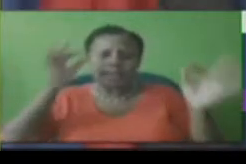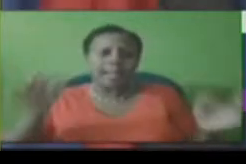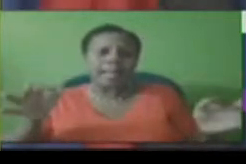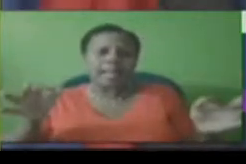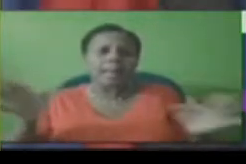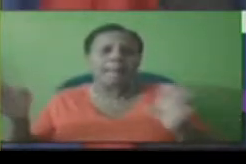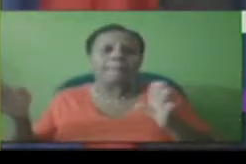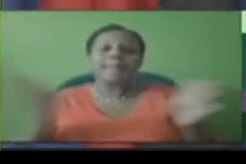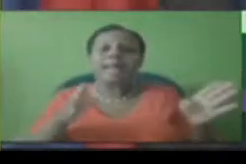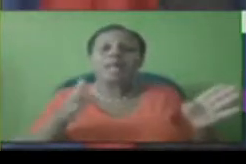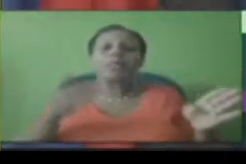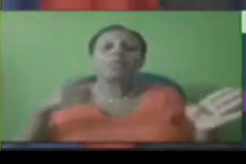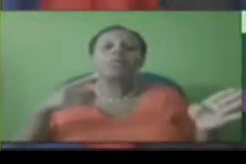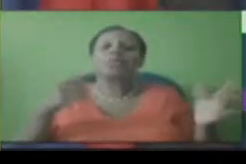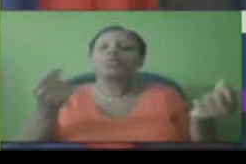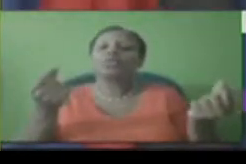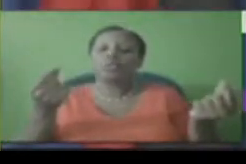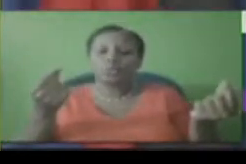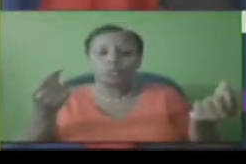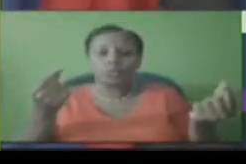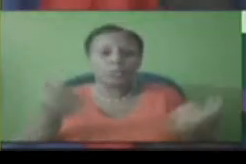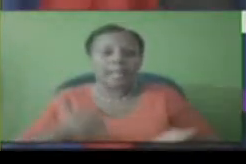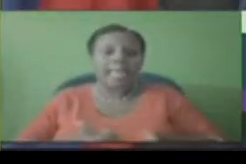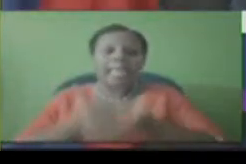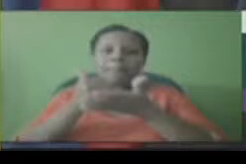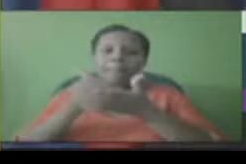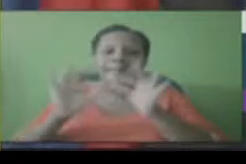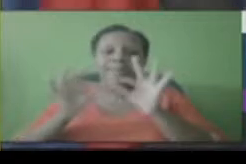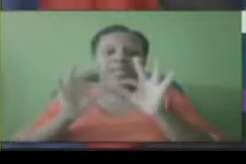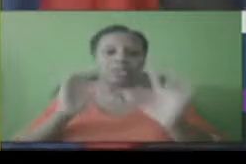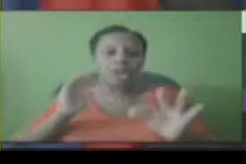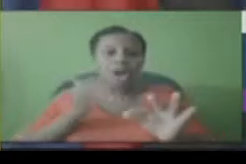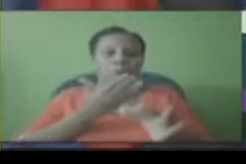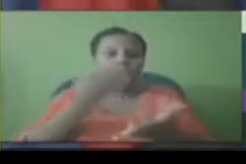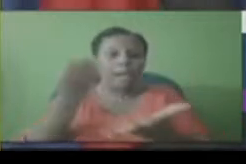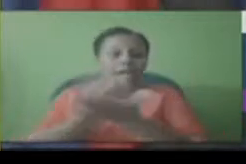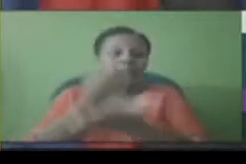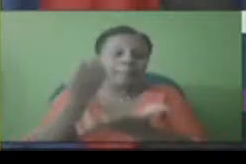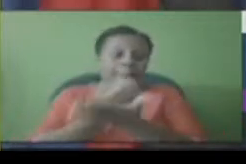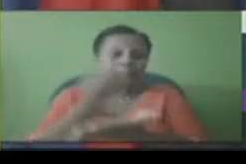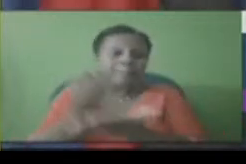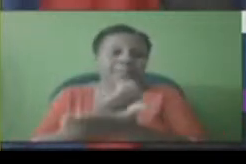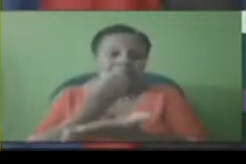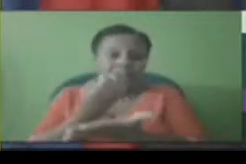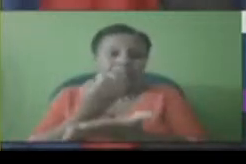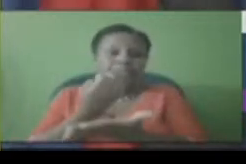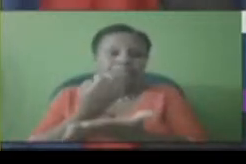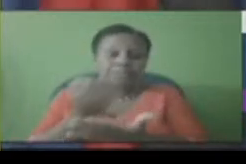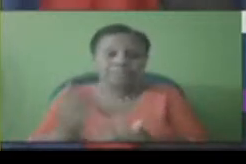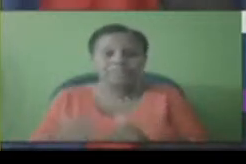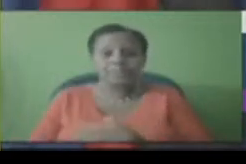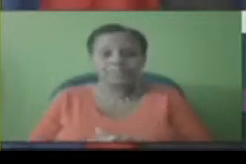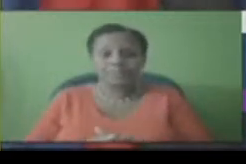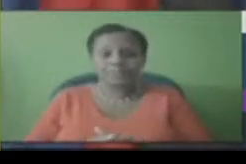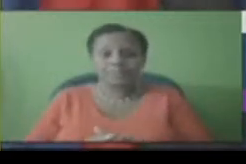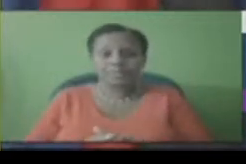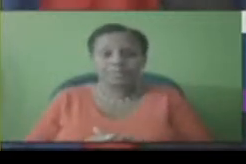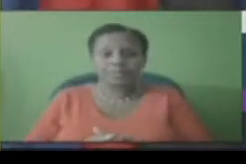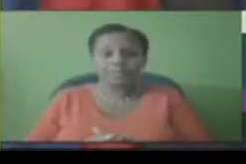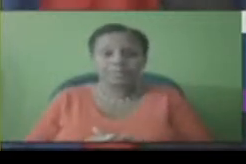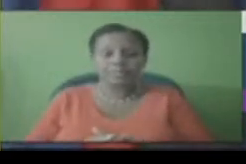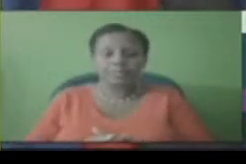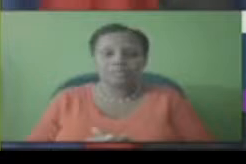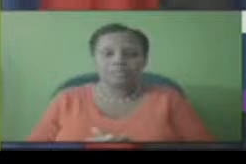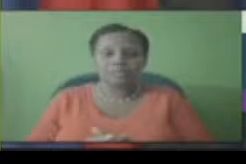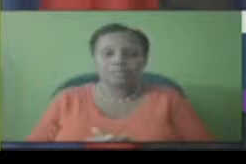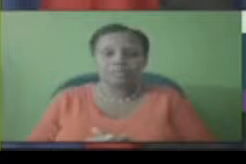of our universities would have had somebody who would have done that. But we do get more echoes than substance. But I